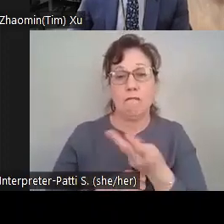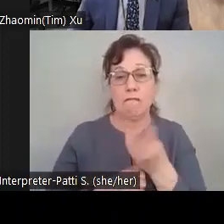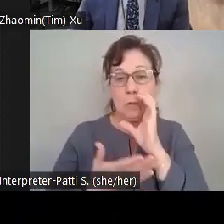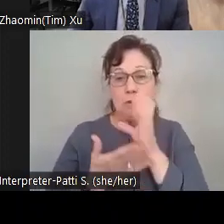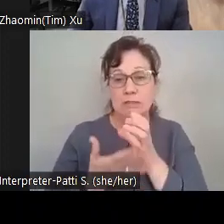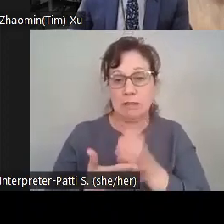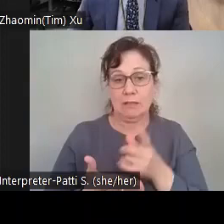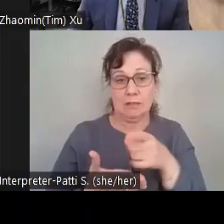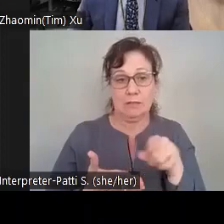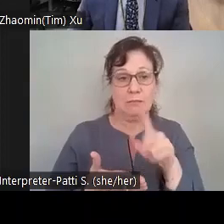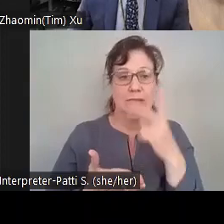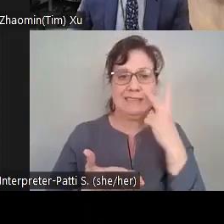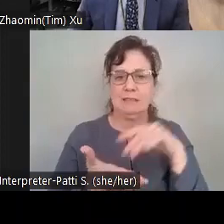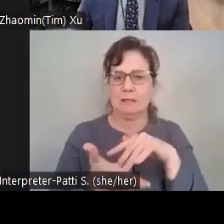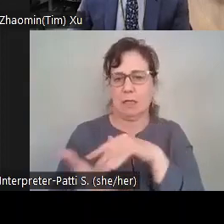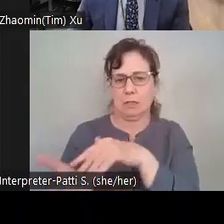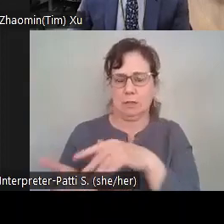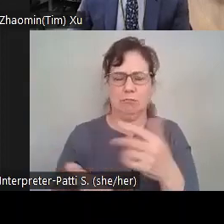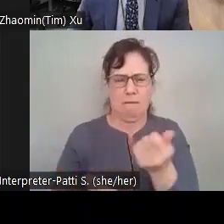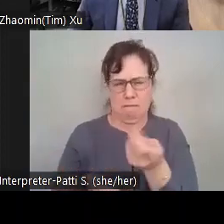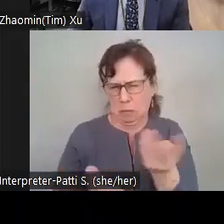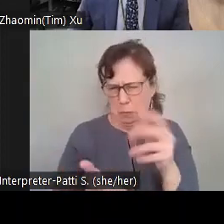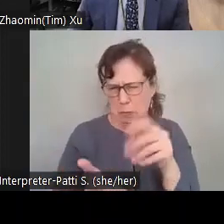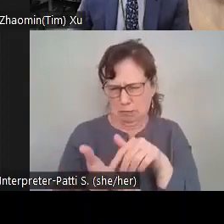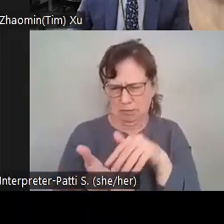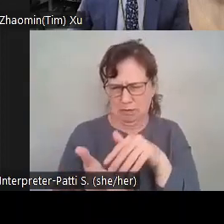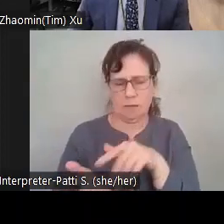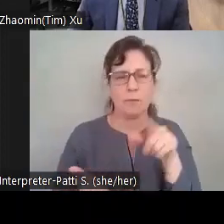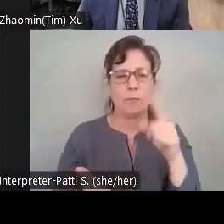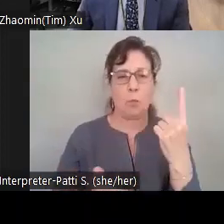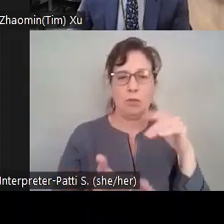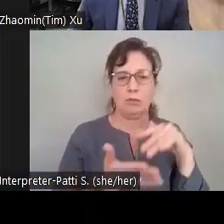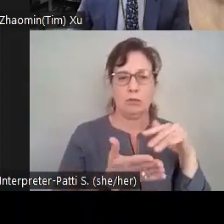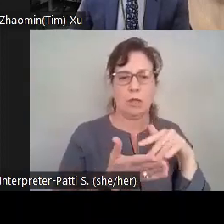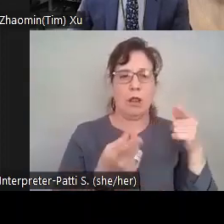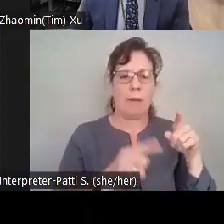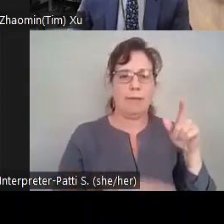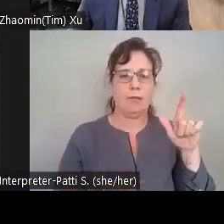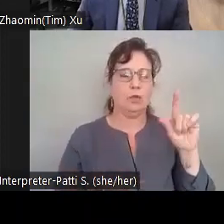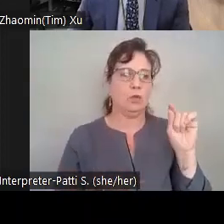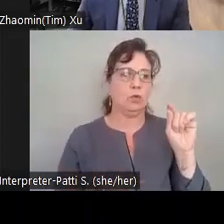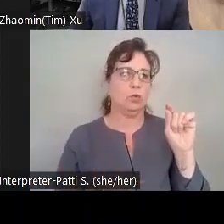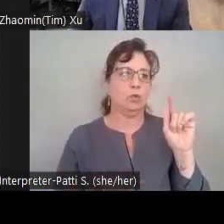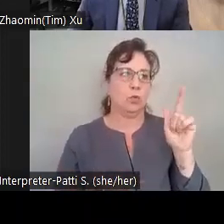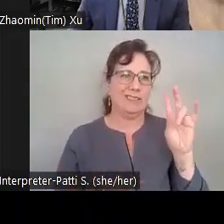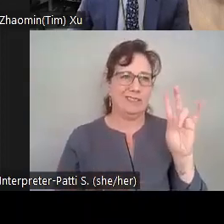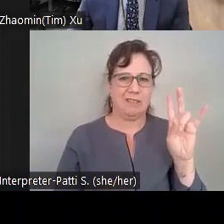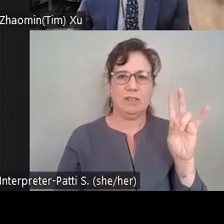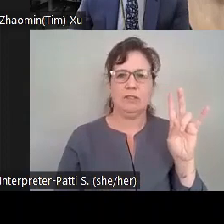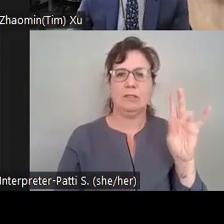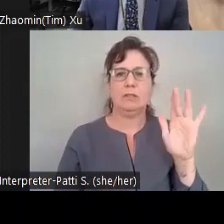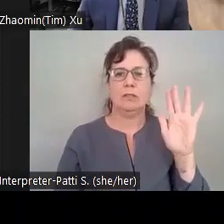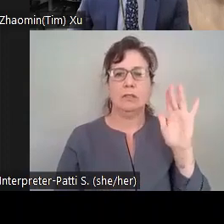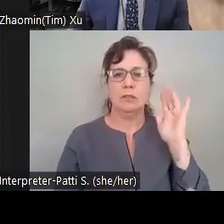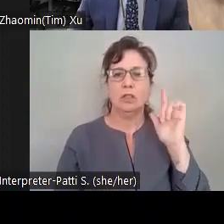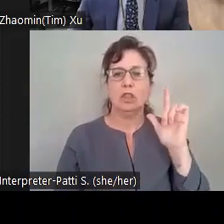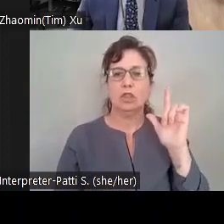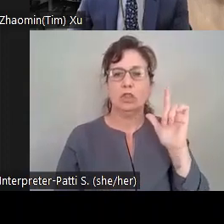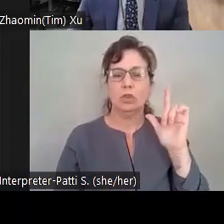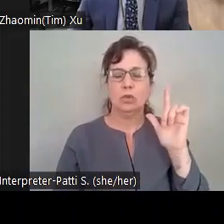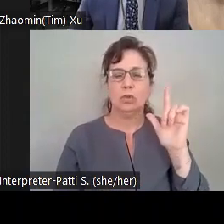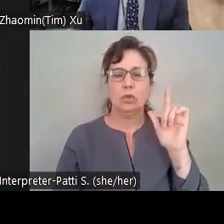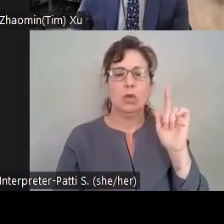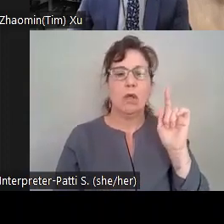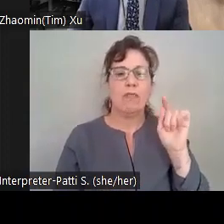of rather nice studies. The first study was done in 27 HIV positive men who had sex with men who